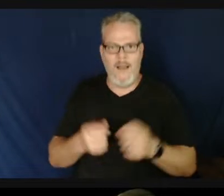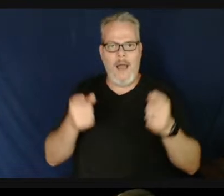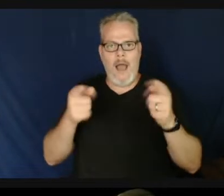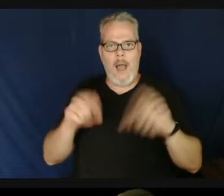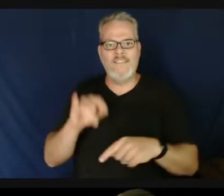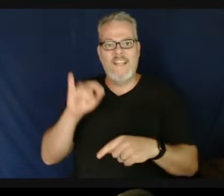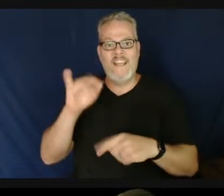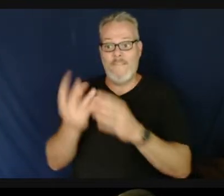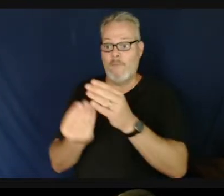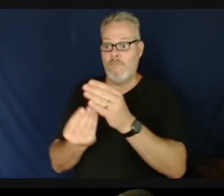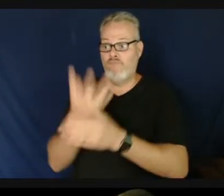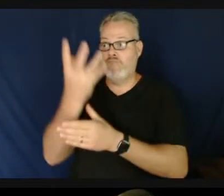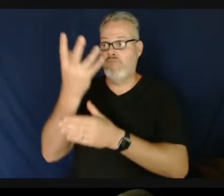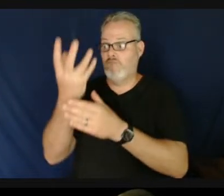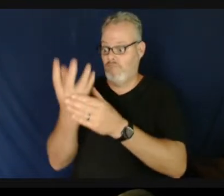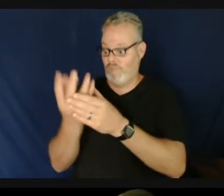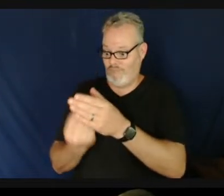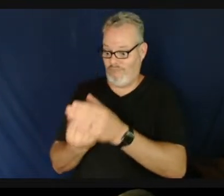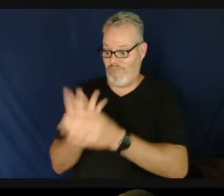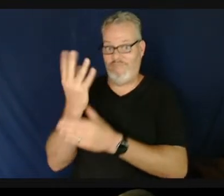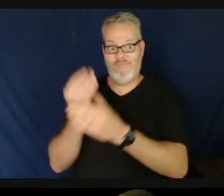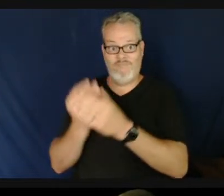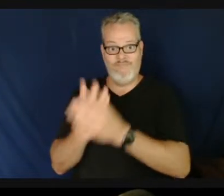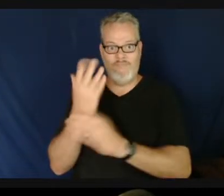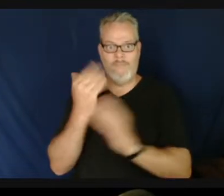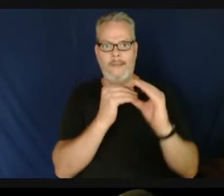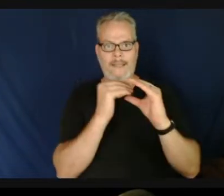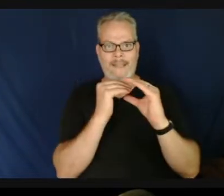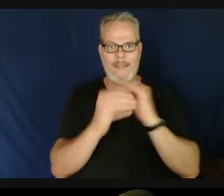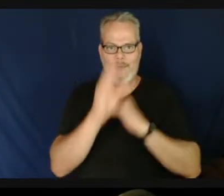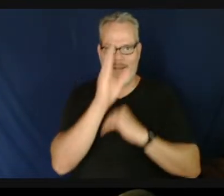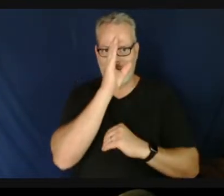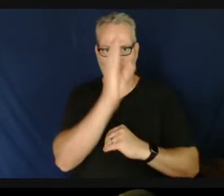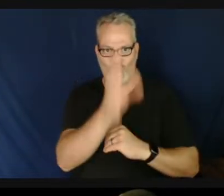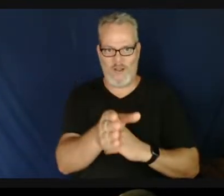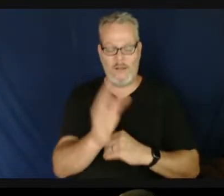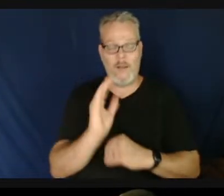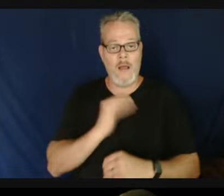fountains occur direct to your inbox. You can go to our site,